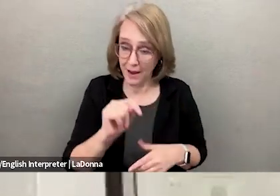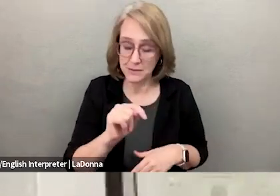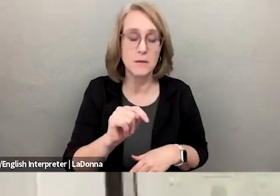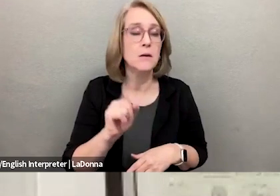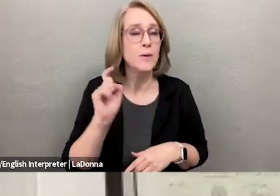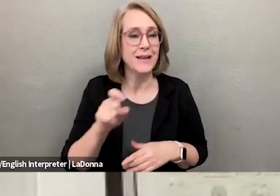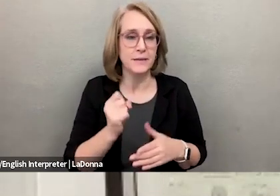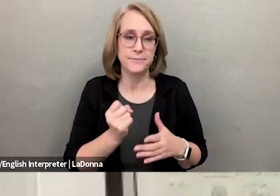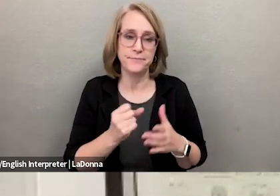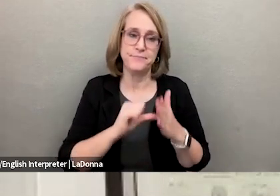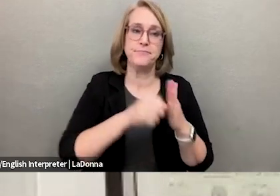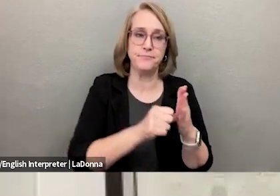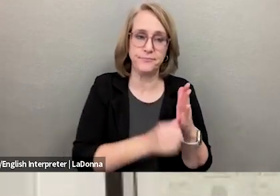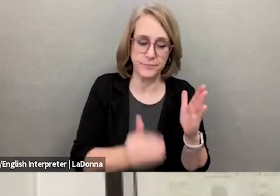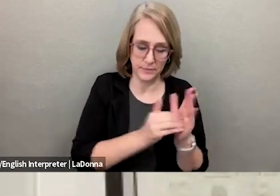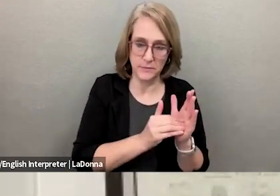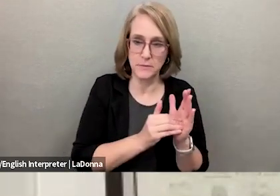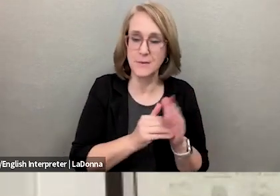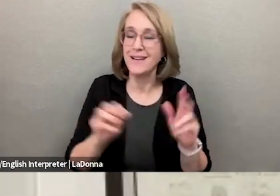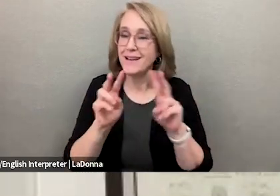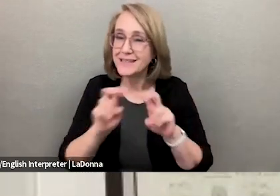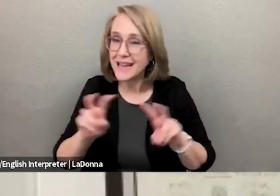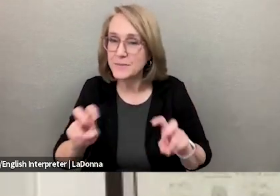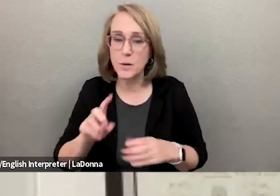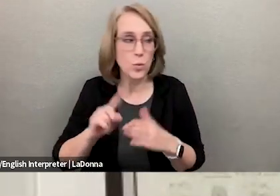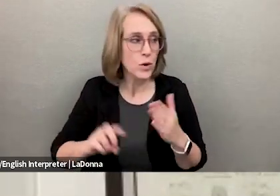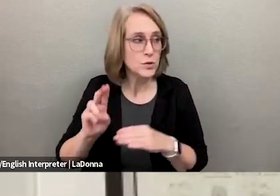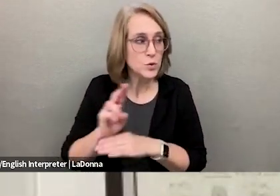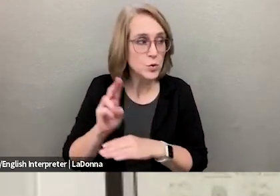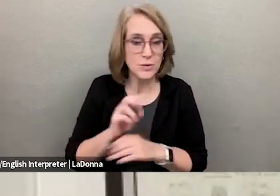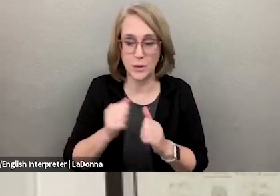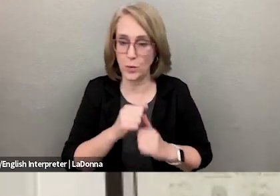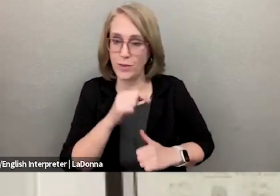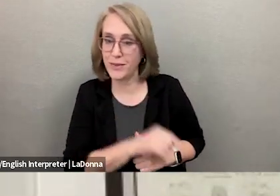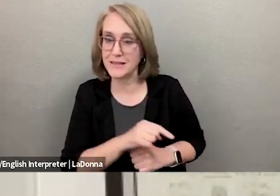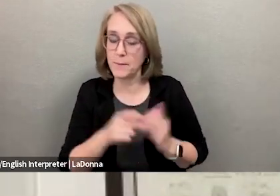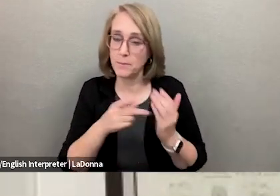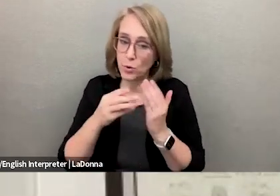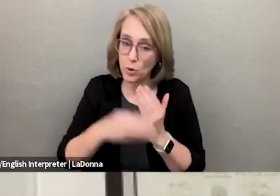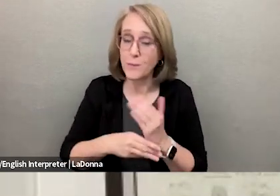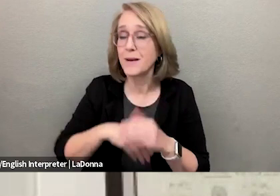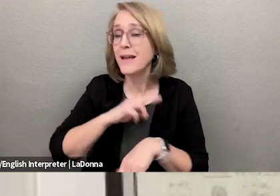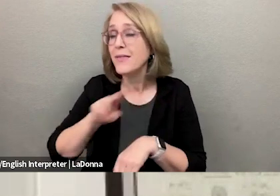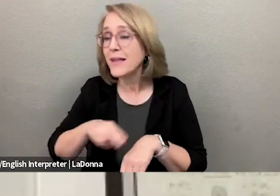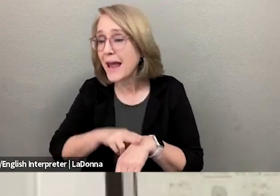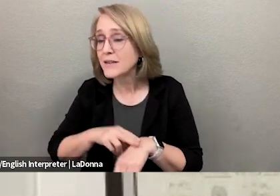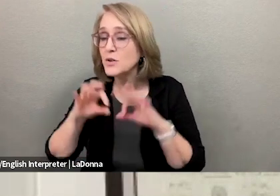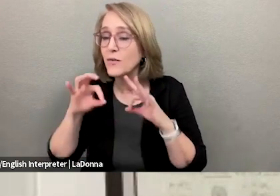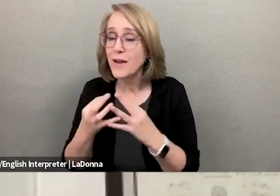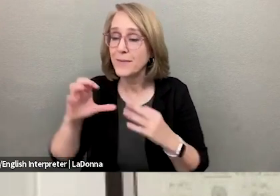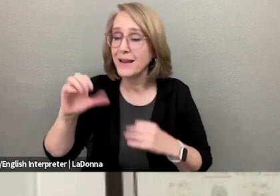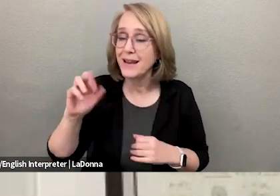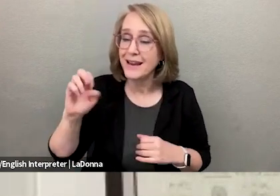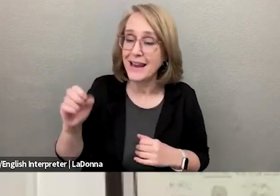on ensuring that assessments that are utilized through Older Americans Act programs and the National Family Caregiver Support Programs